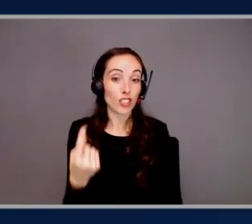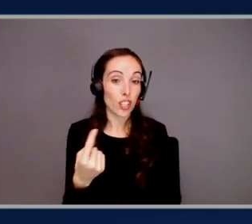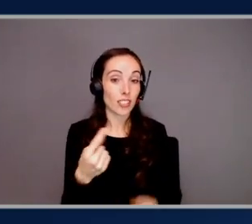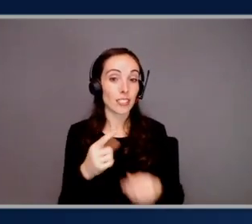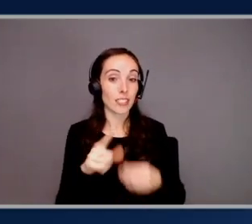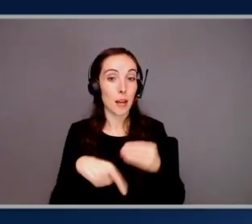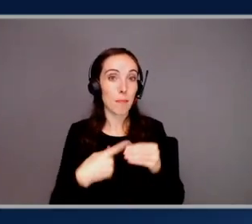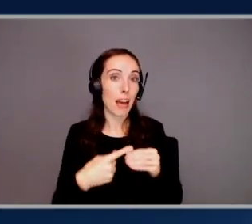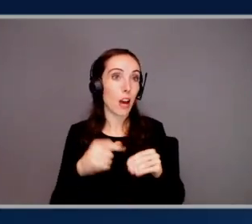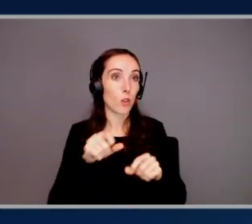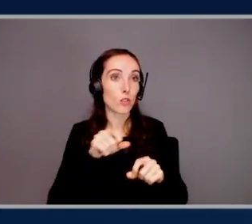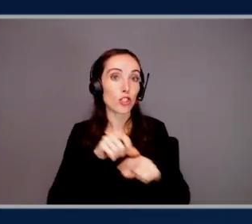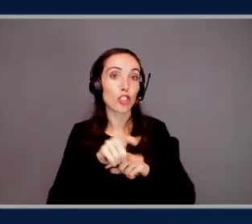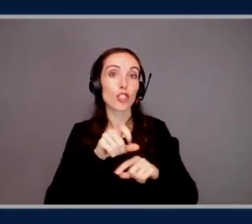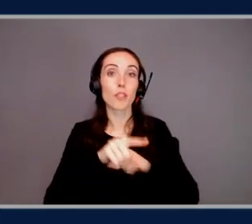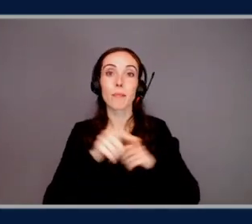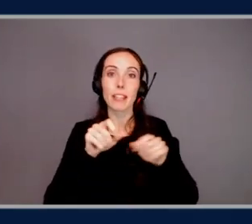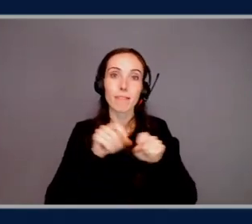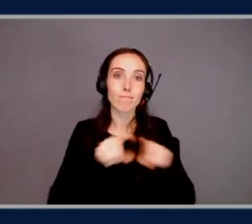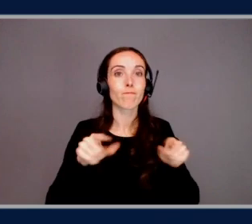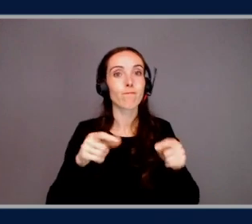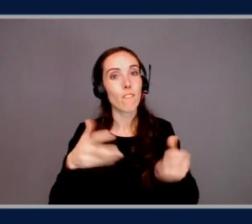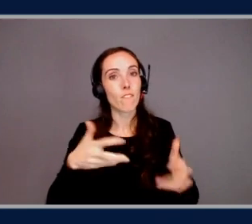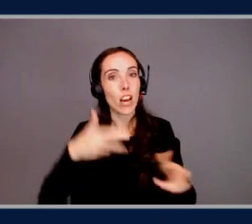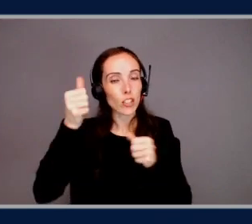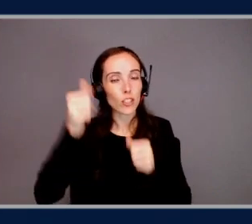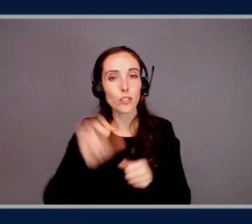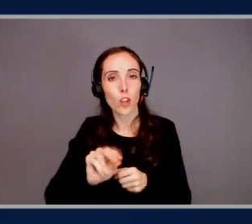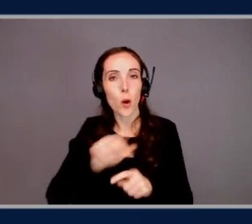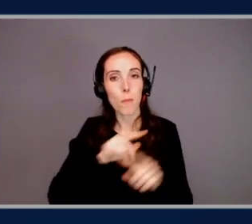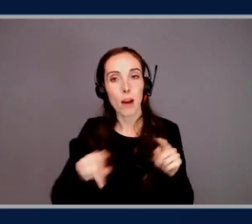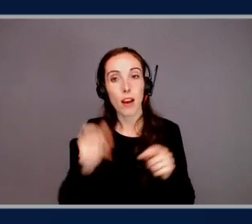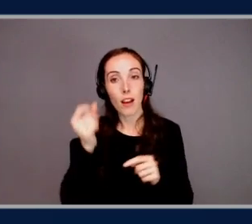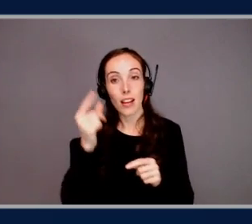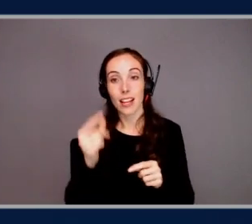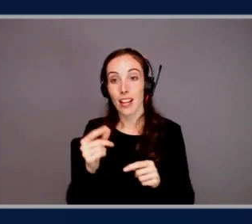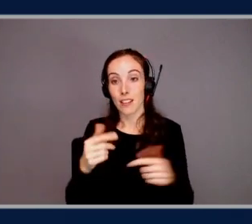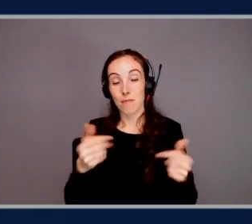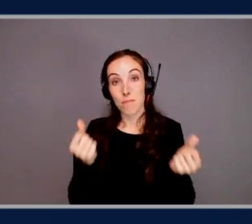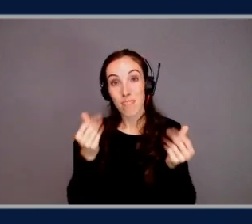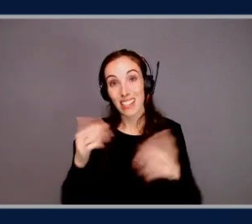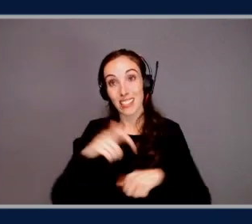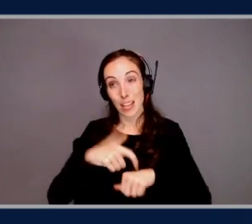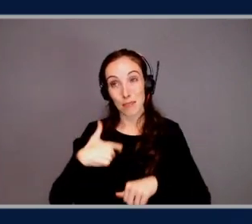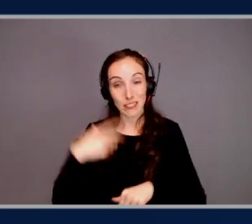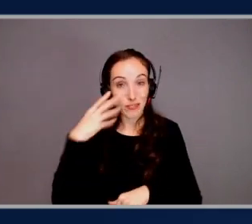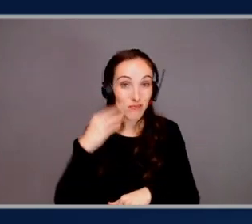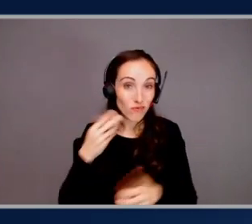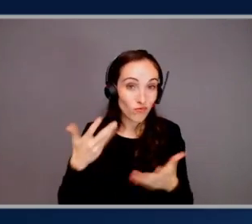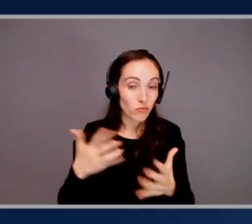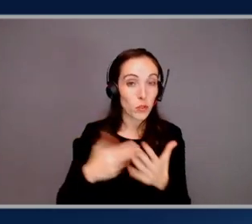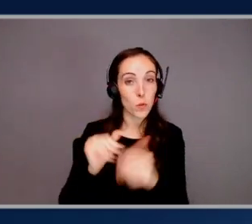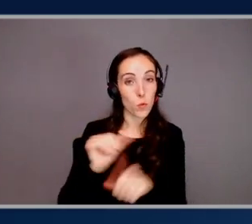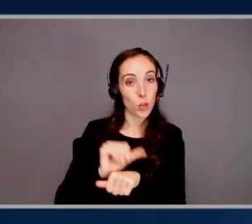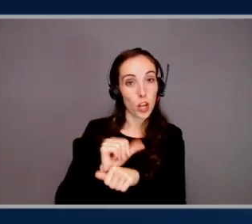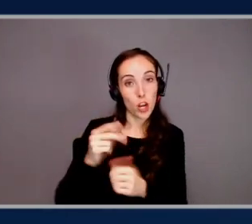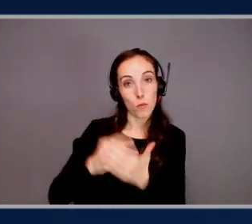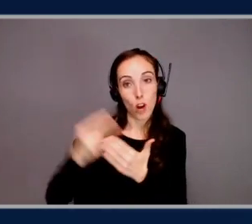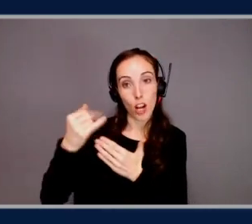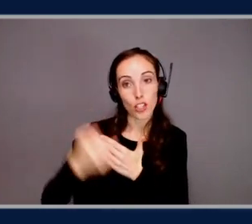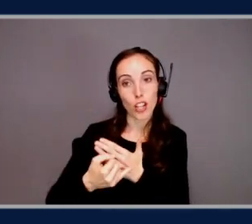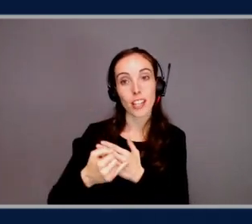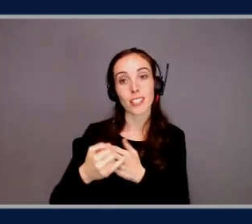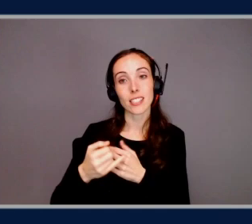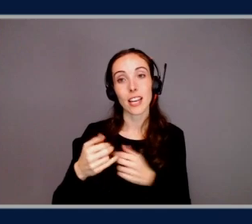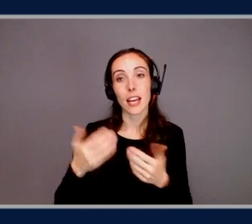also shipping higher quality code too. Yeah. Like the number of times I've worked on a project and there was a refactor that I would